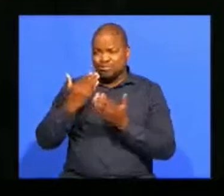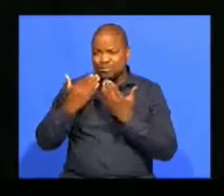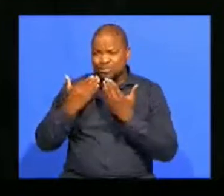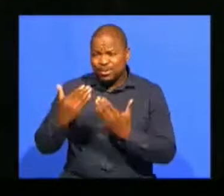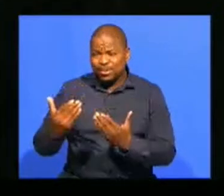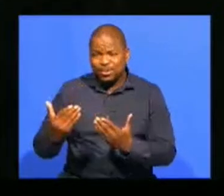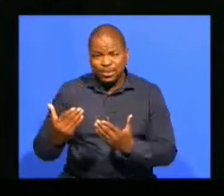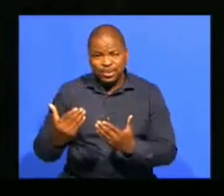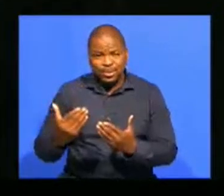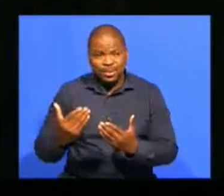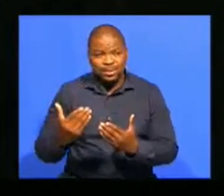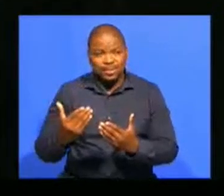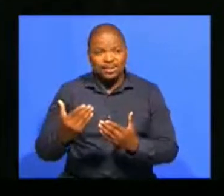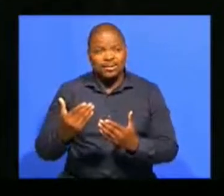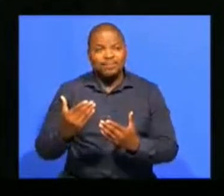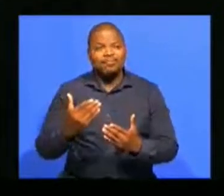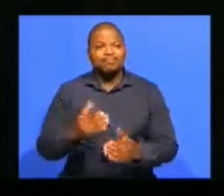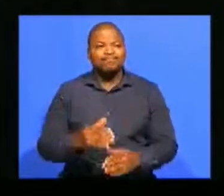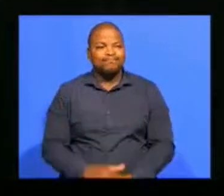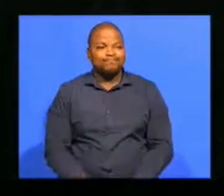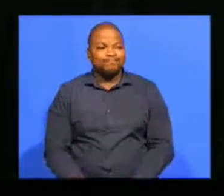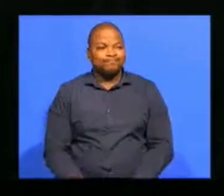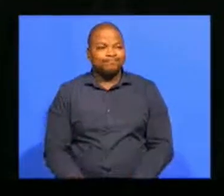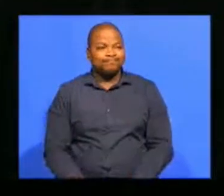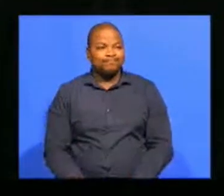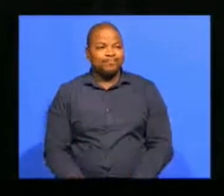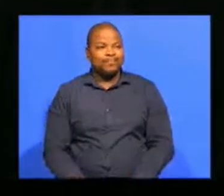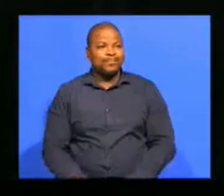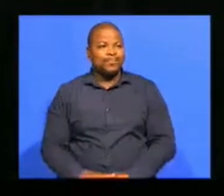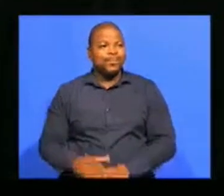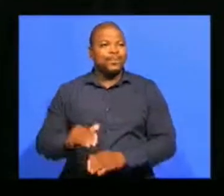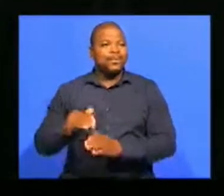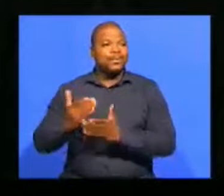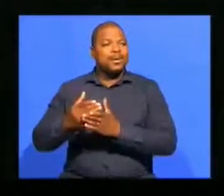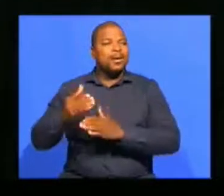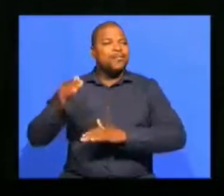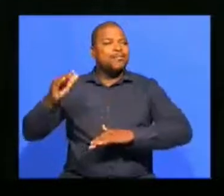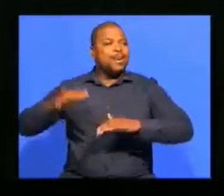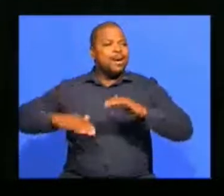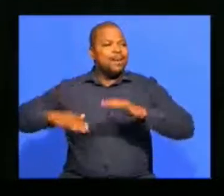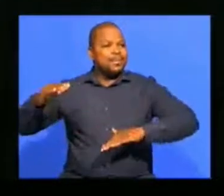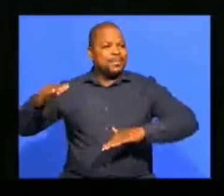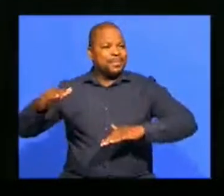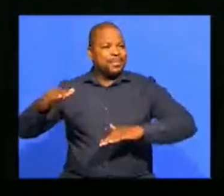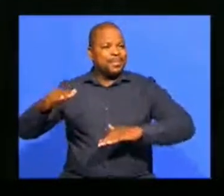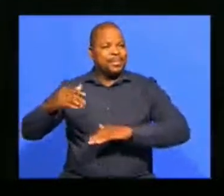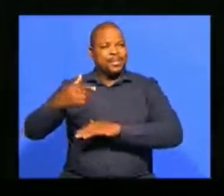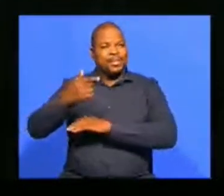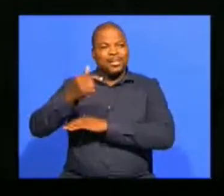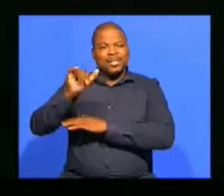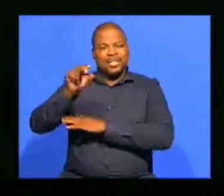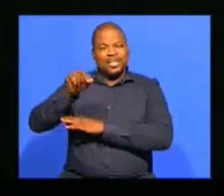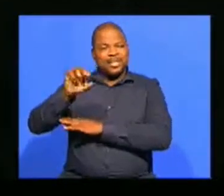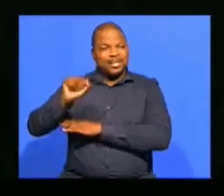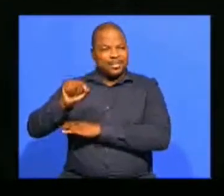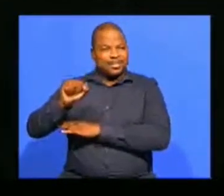you know, a sterling official from the Bahamas, Ms. Tina